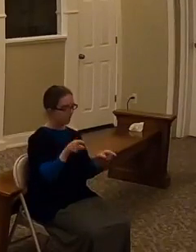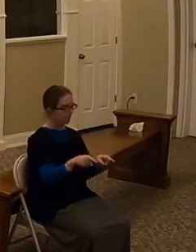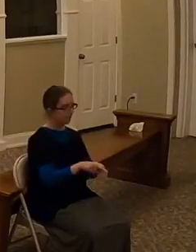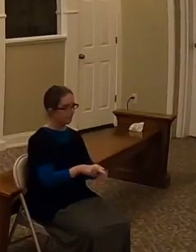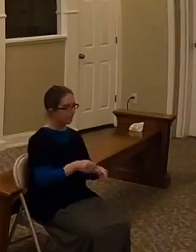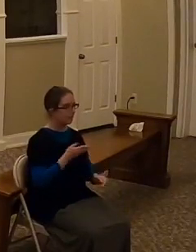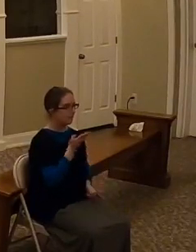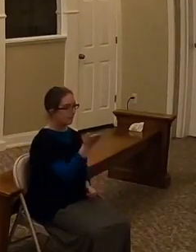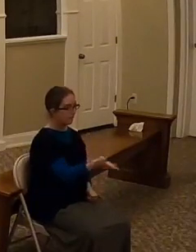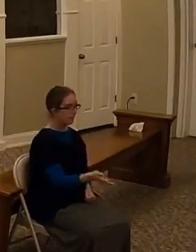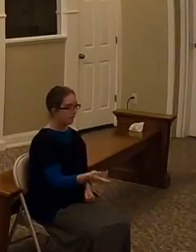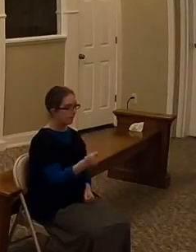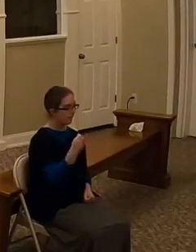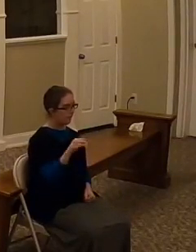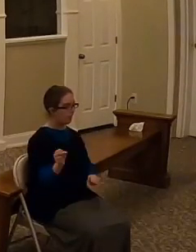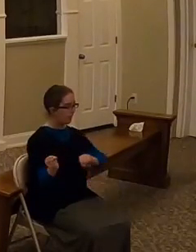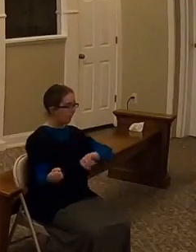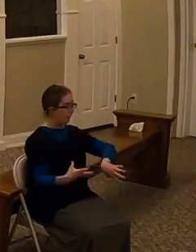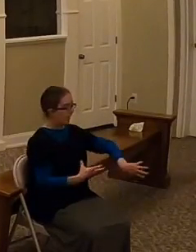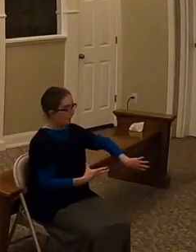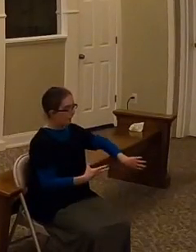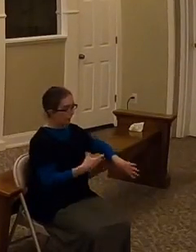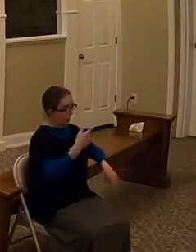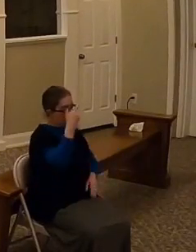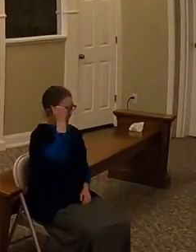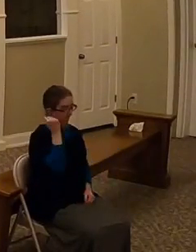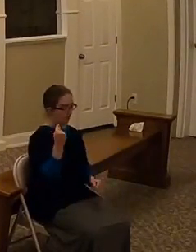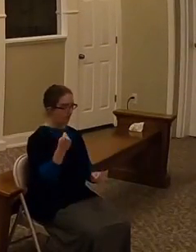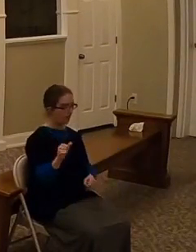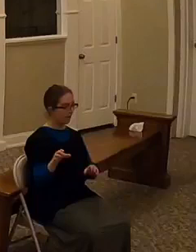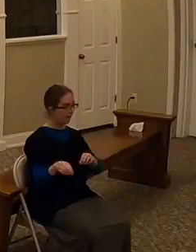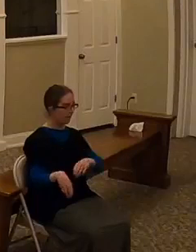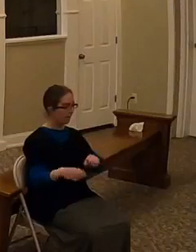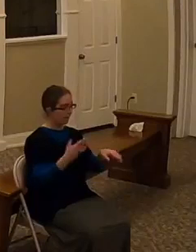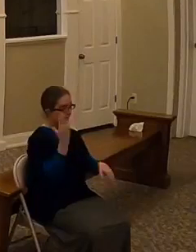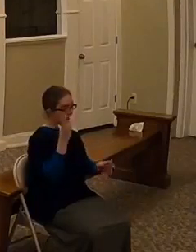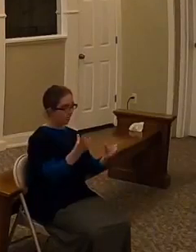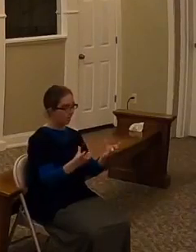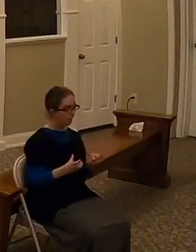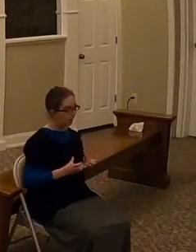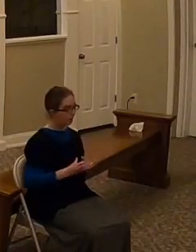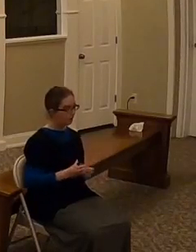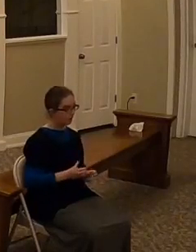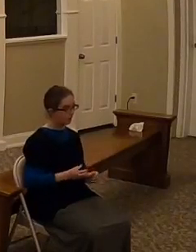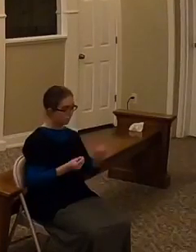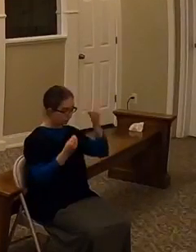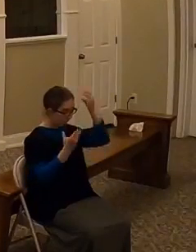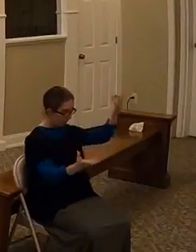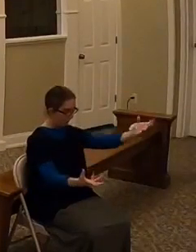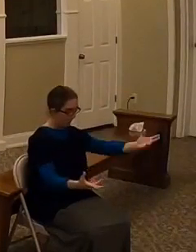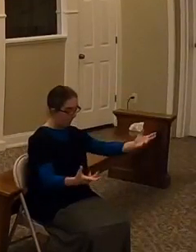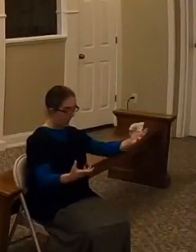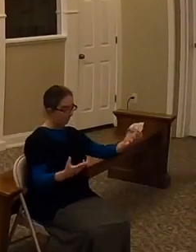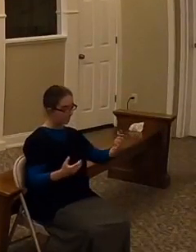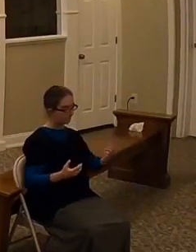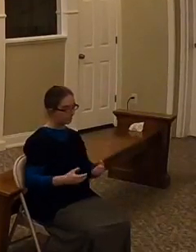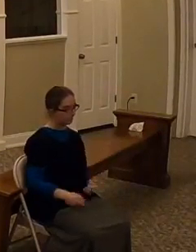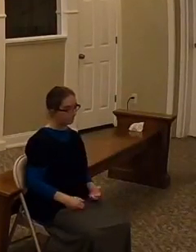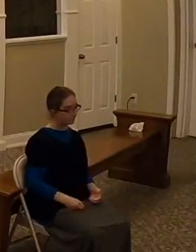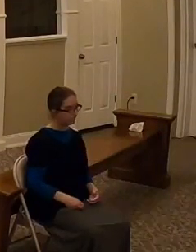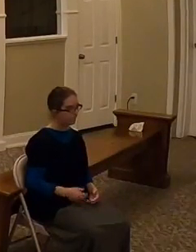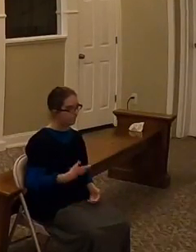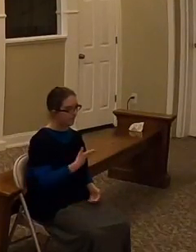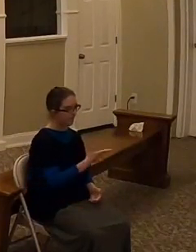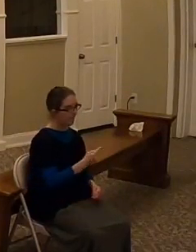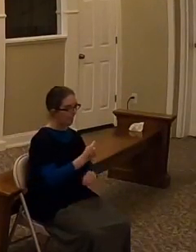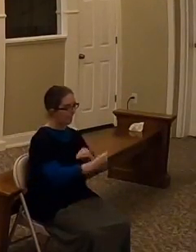Amen. But they walked away from him because they did not want to line up to his word. You know what? There's